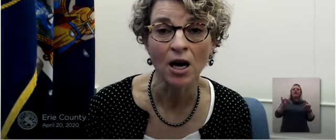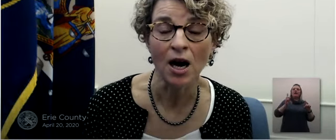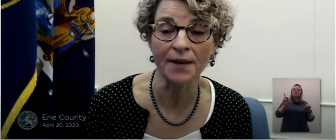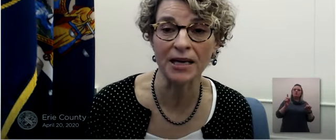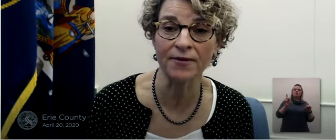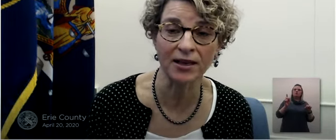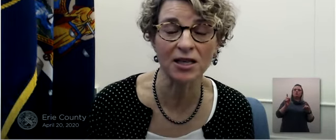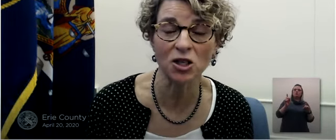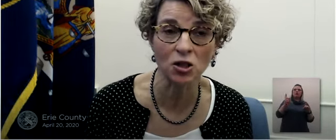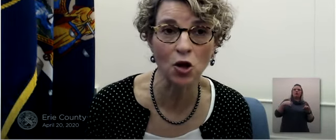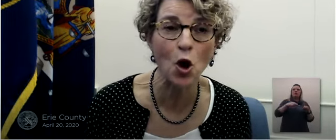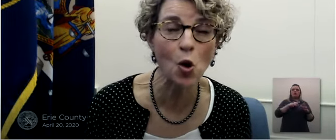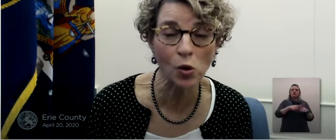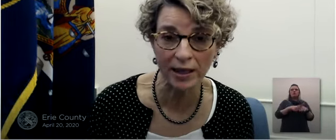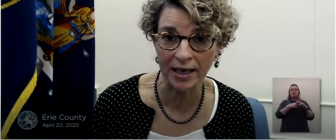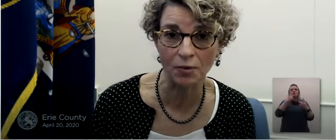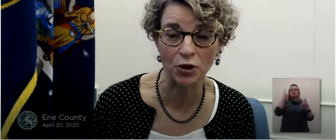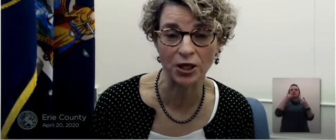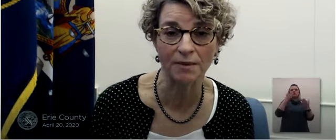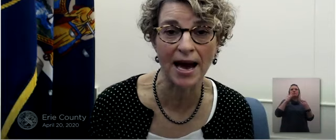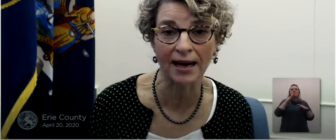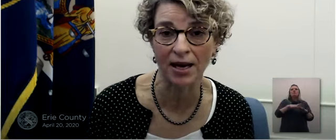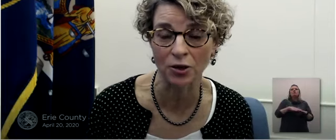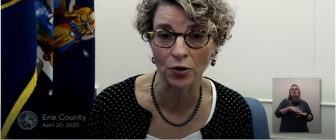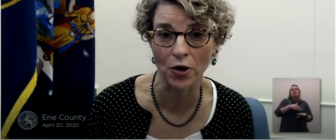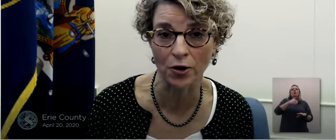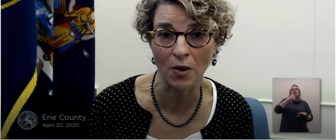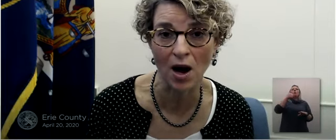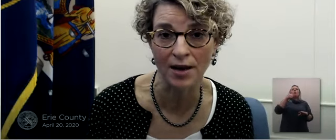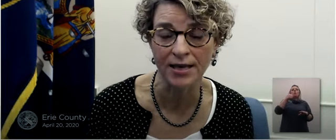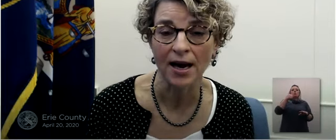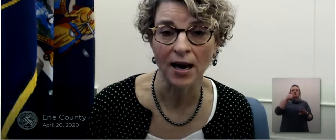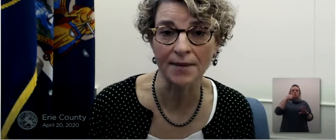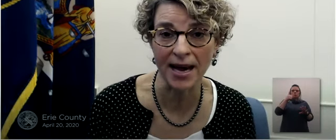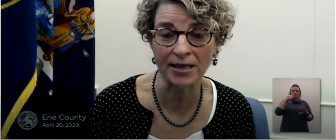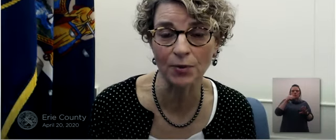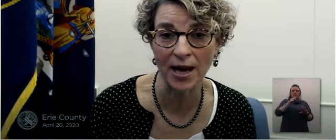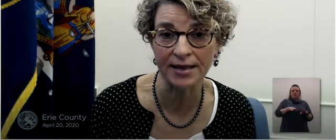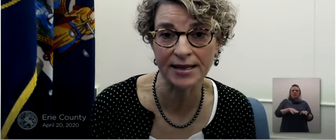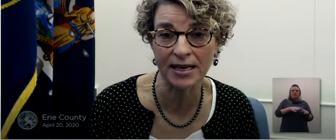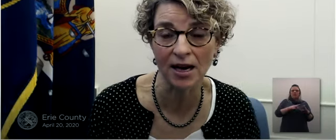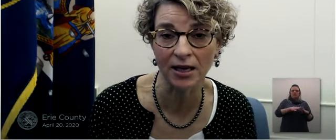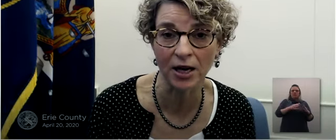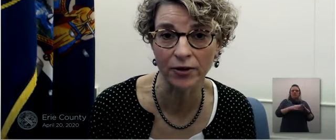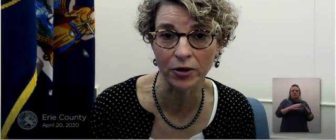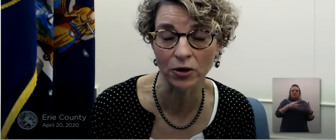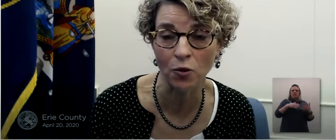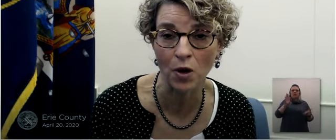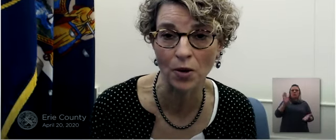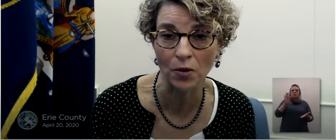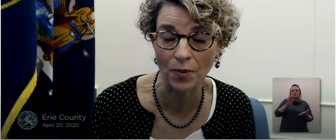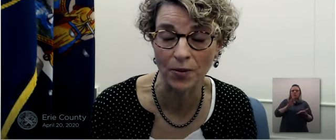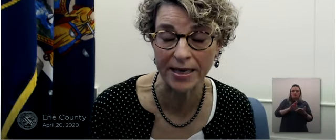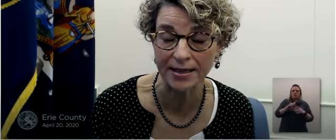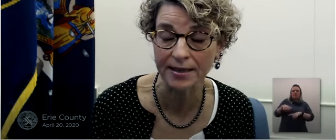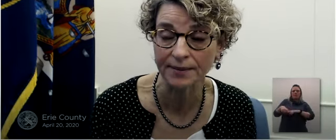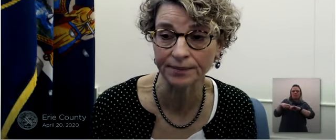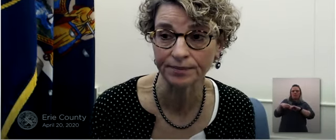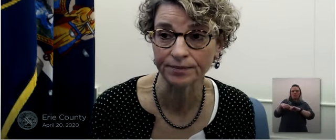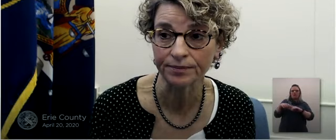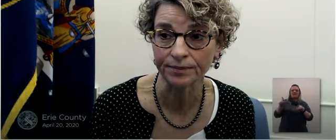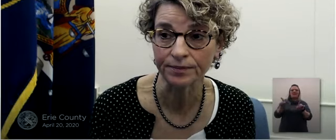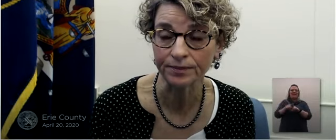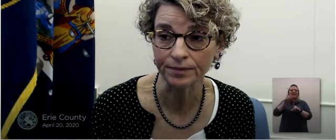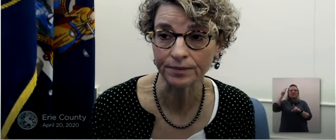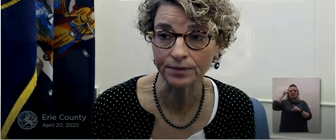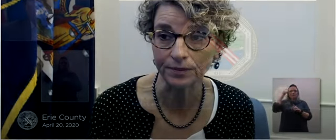consider even slowly pushing back on New York pause as the Governor Cuomo permits.